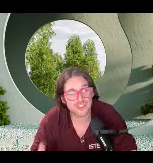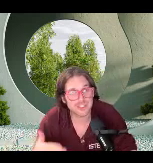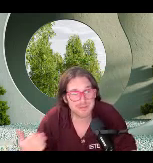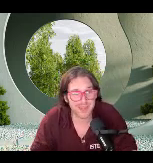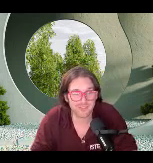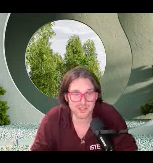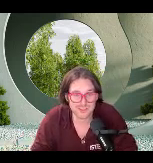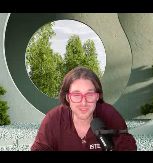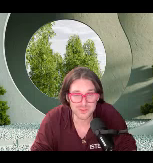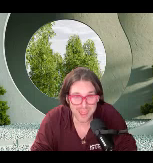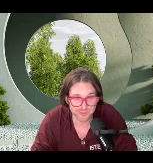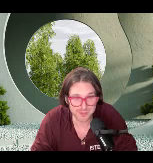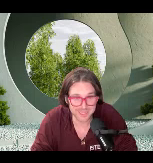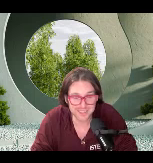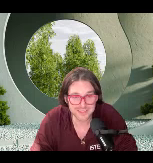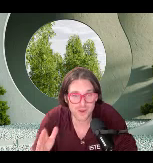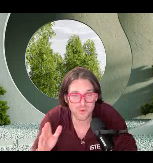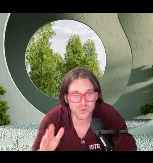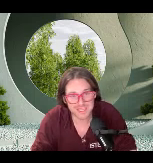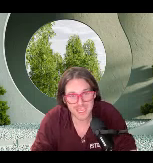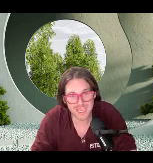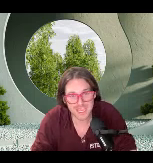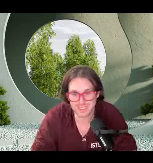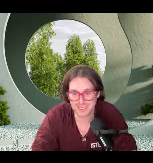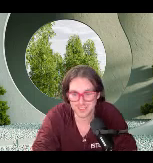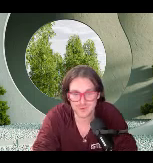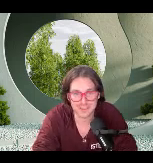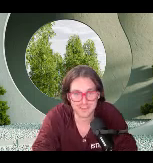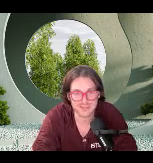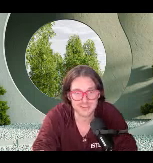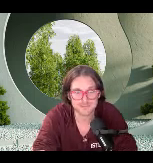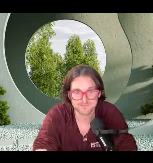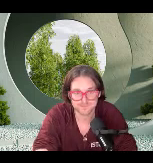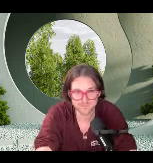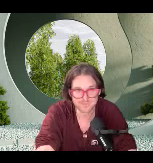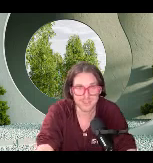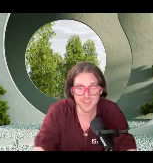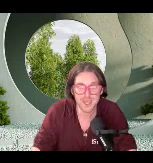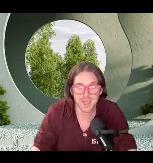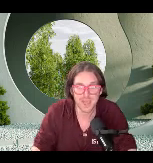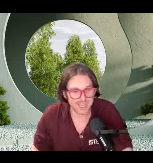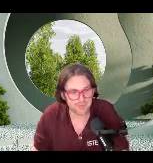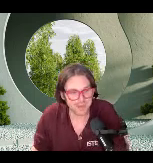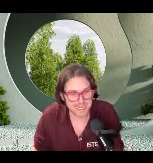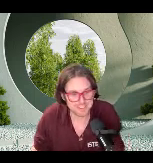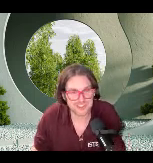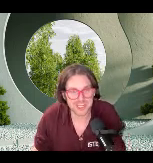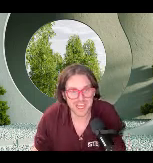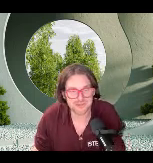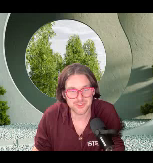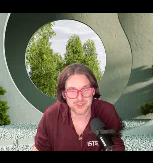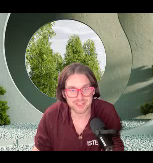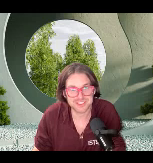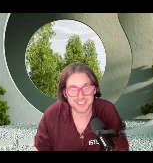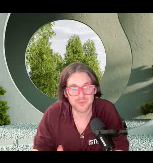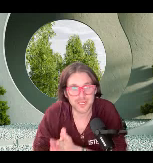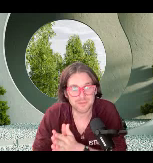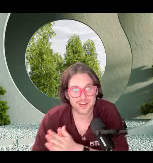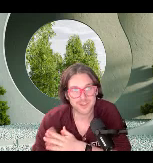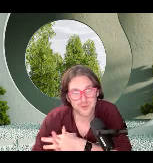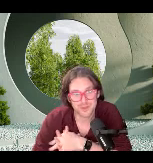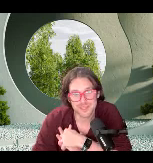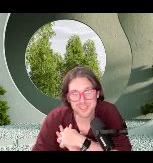series should be beneficial to everybody. So we thank you for being here with us. Again, my name is John. I'm joined by